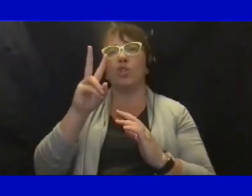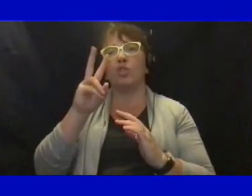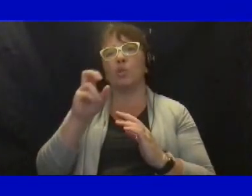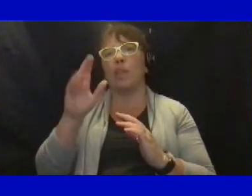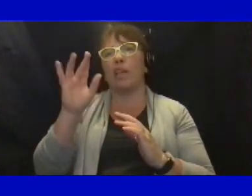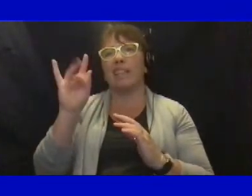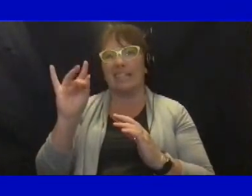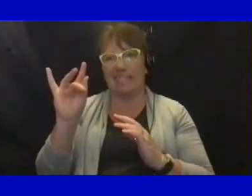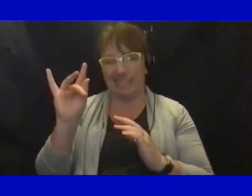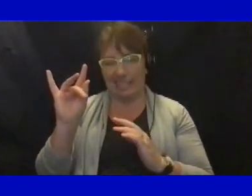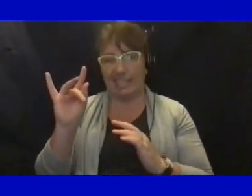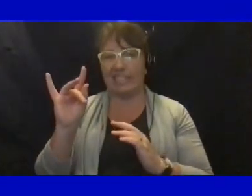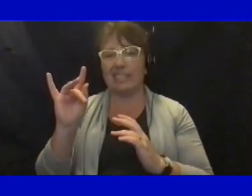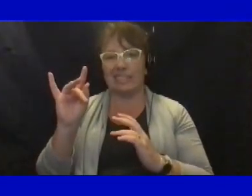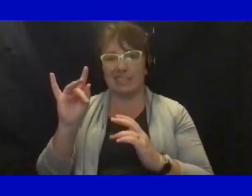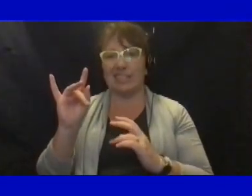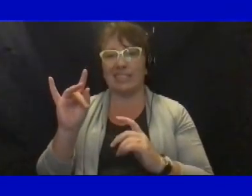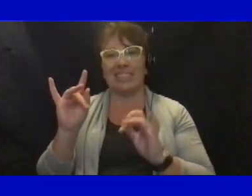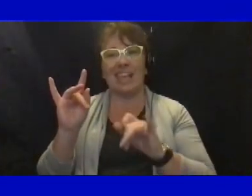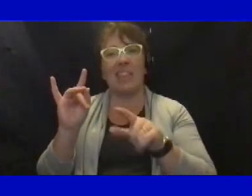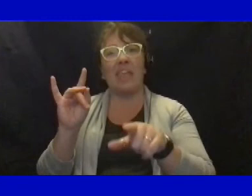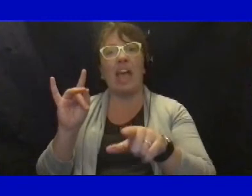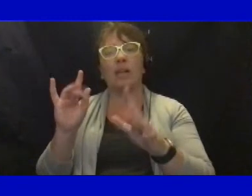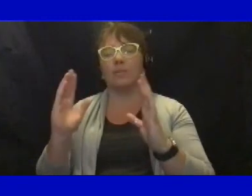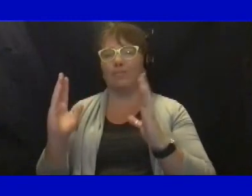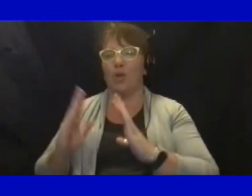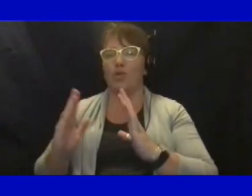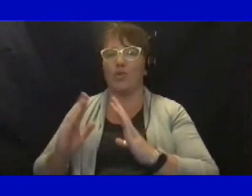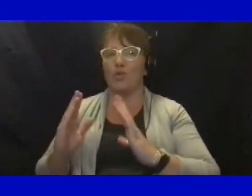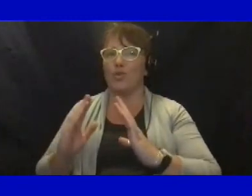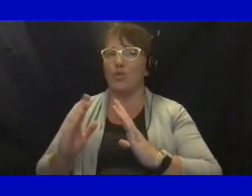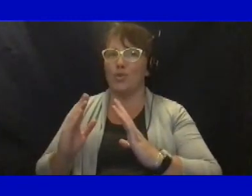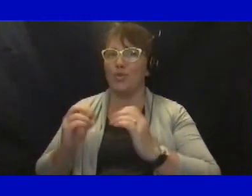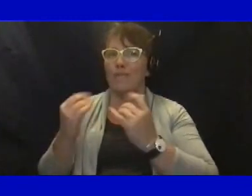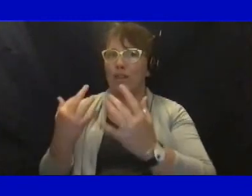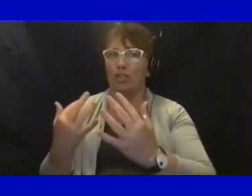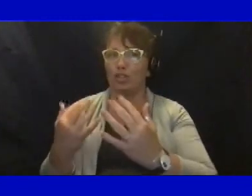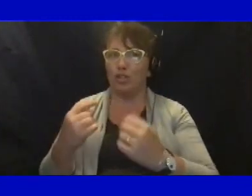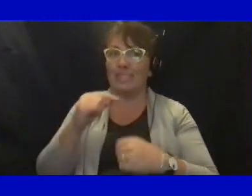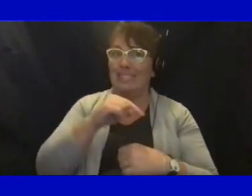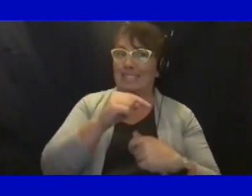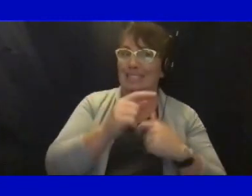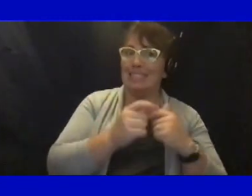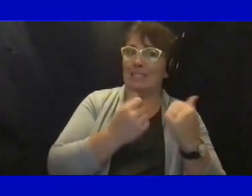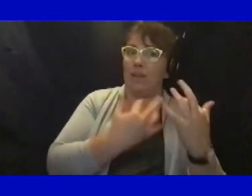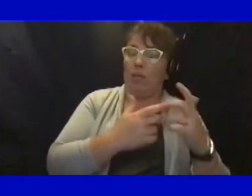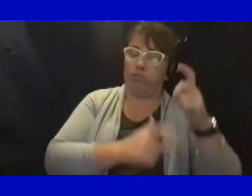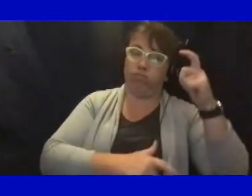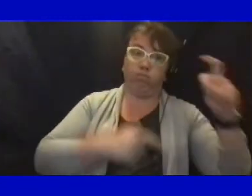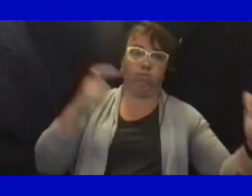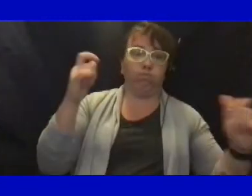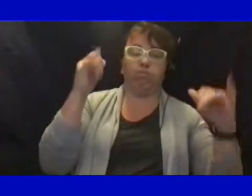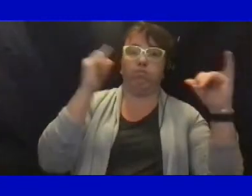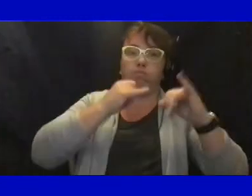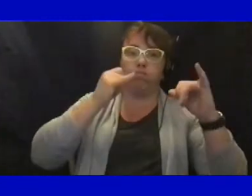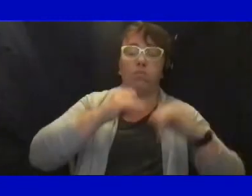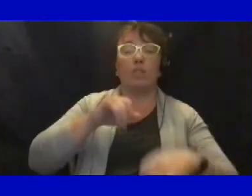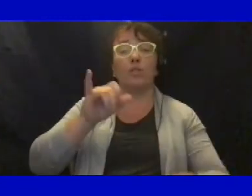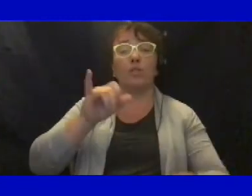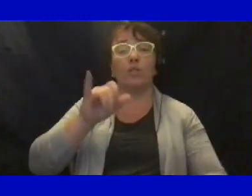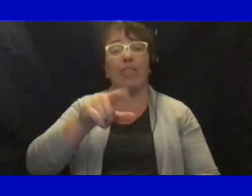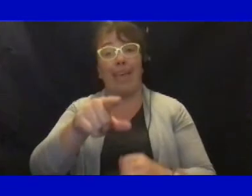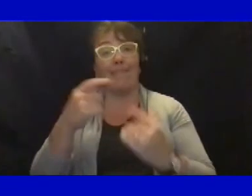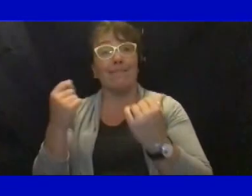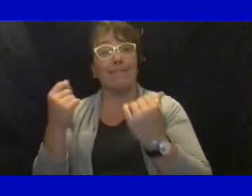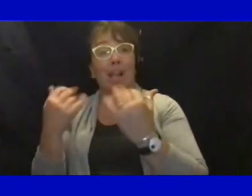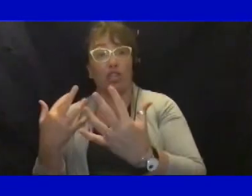these two fires are 50,000 acres when you combine the two. The Valley Fire let loose and